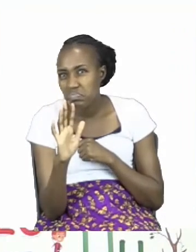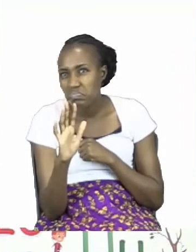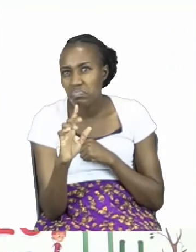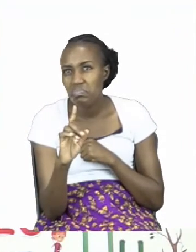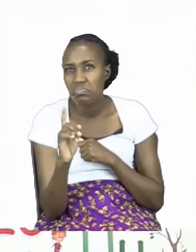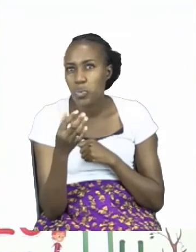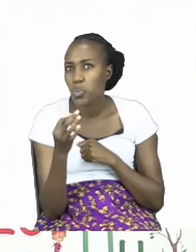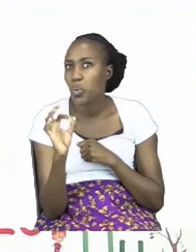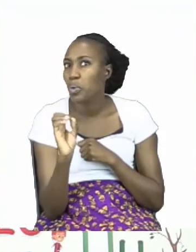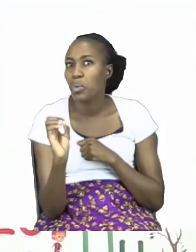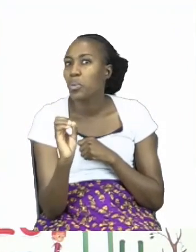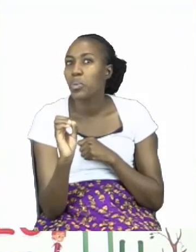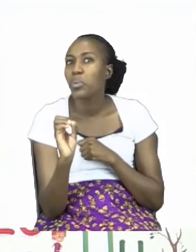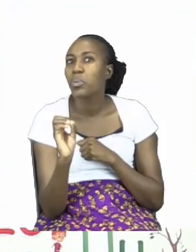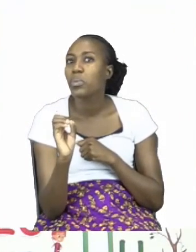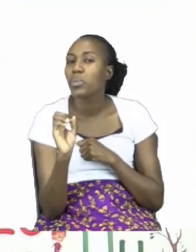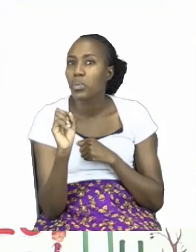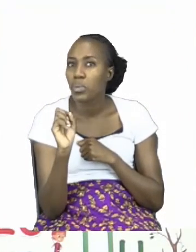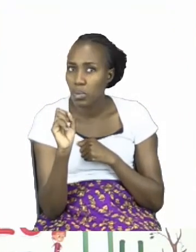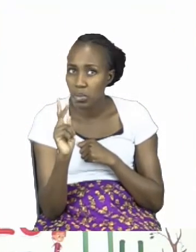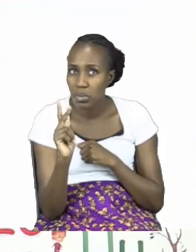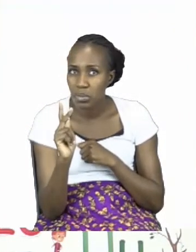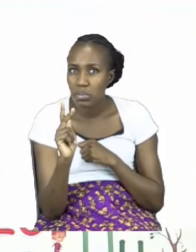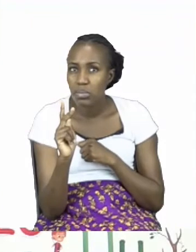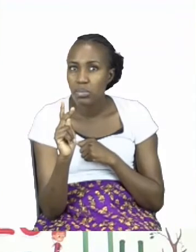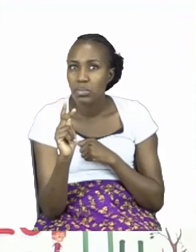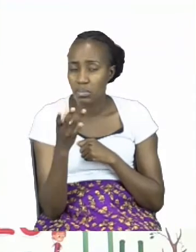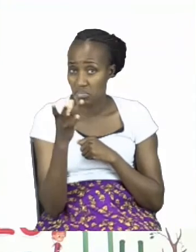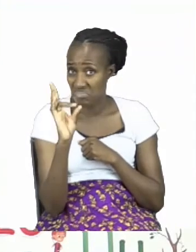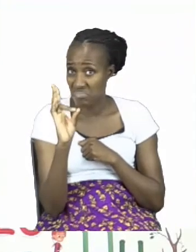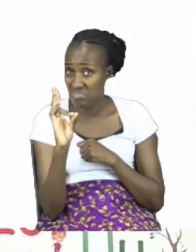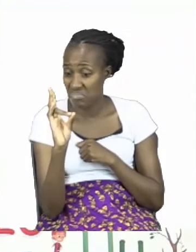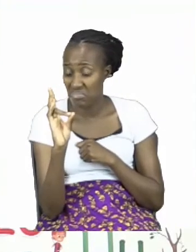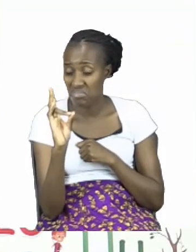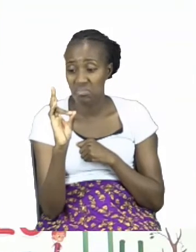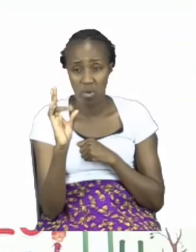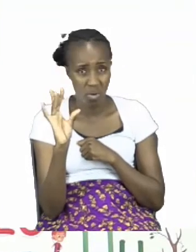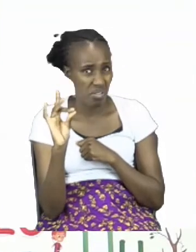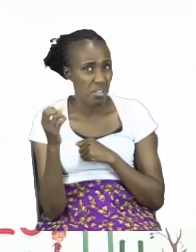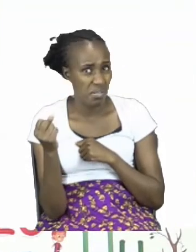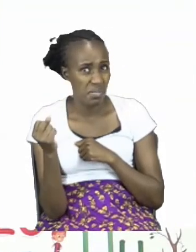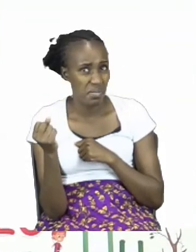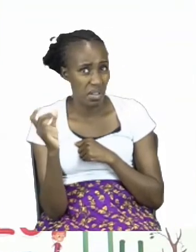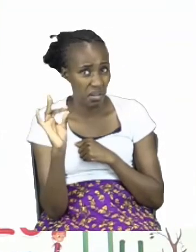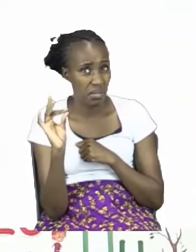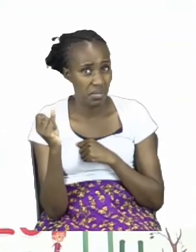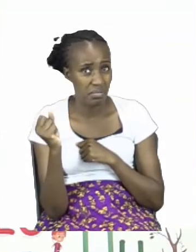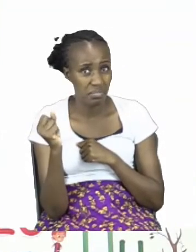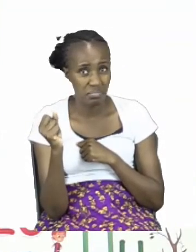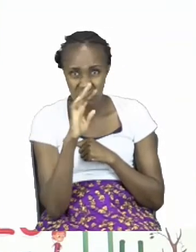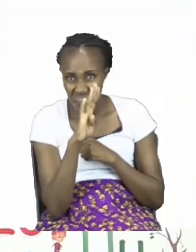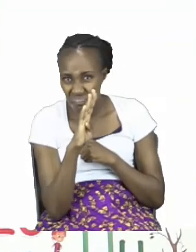is a 10 but it's a 5. So no. How about 8? Let's check. This one